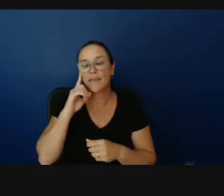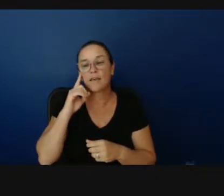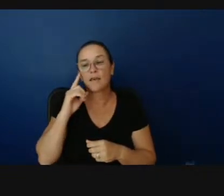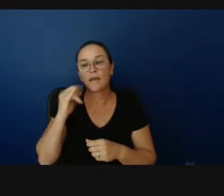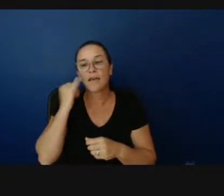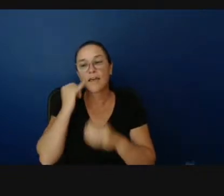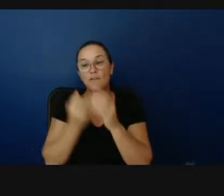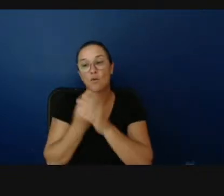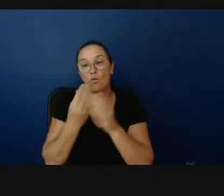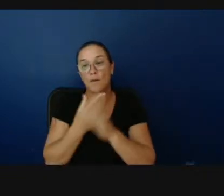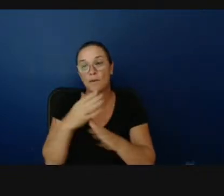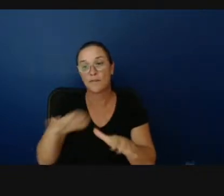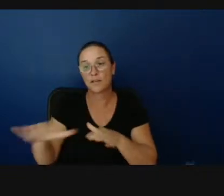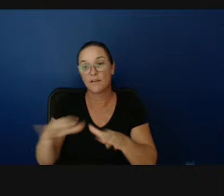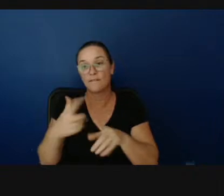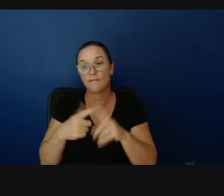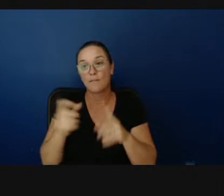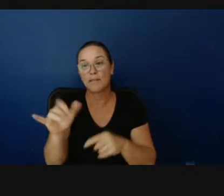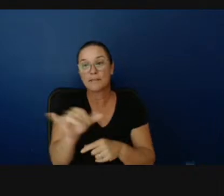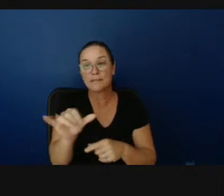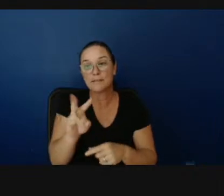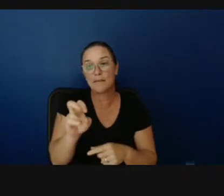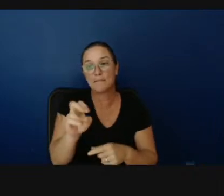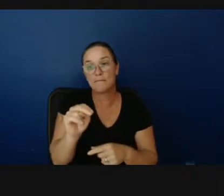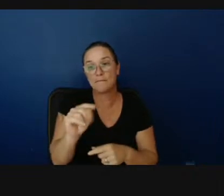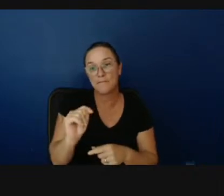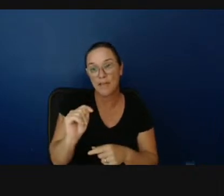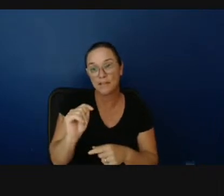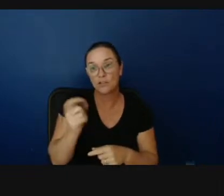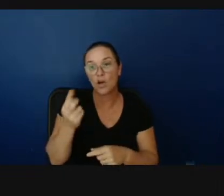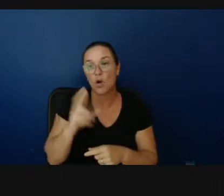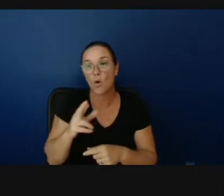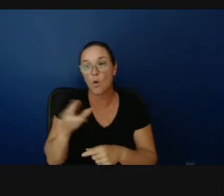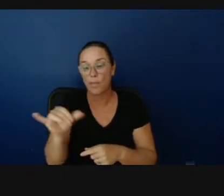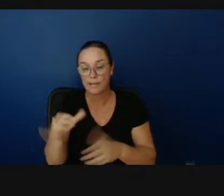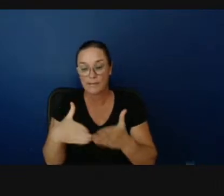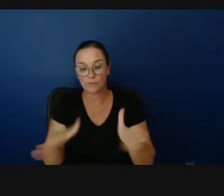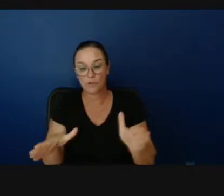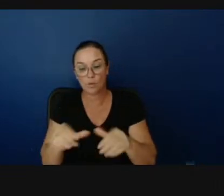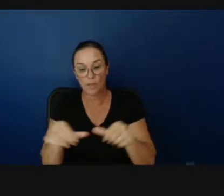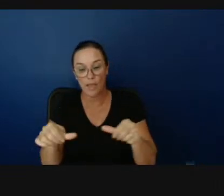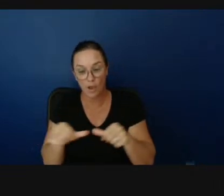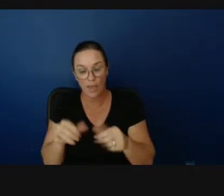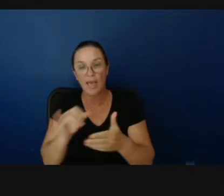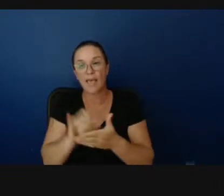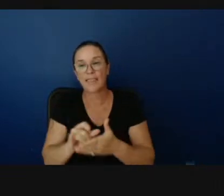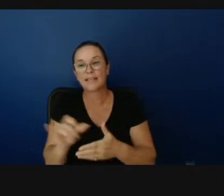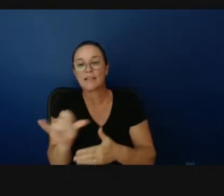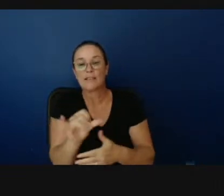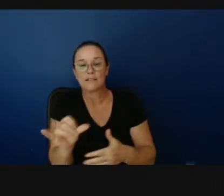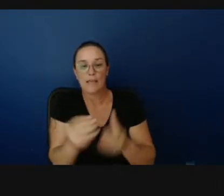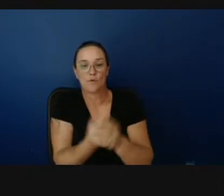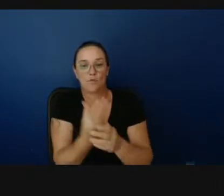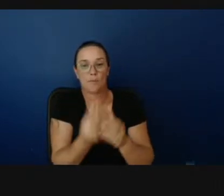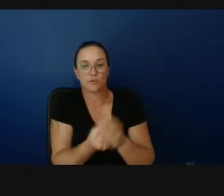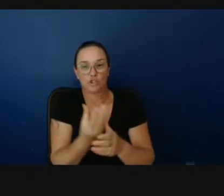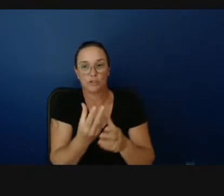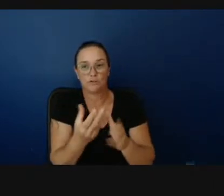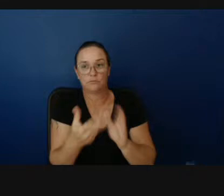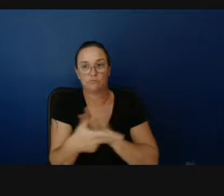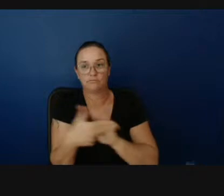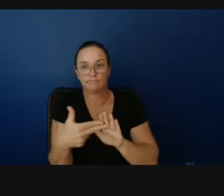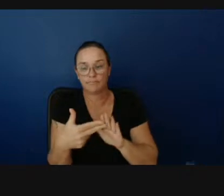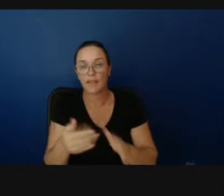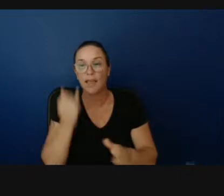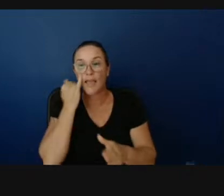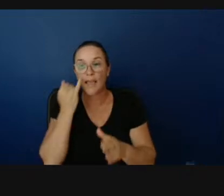activity comes from the same vent, or the same general area. That is usually considered the same eruption. If it's popping out in